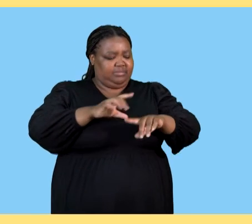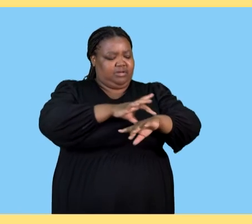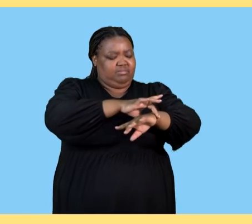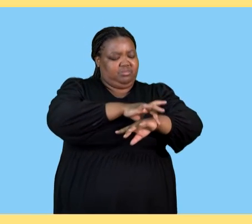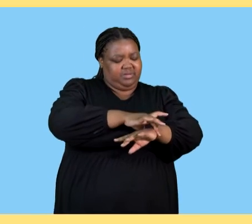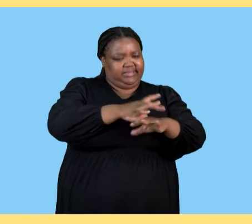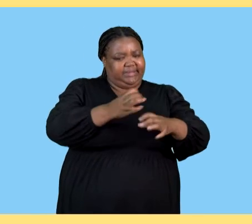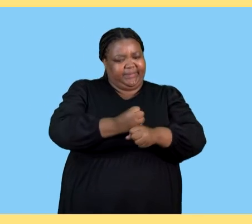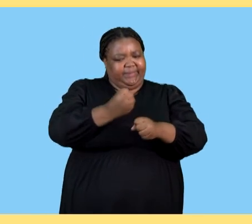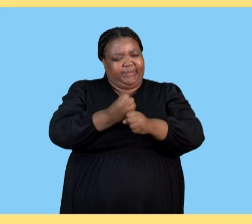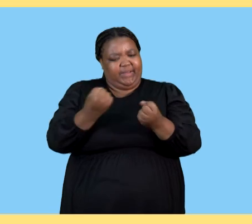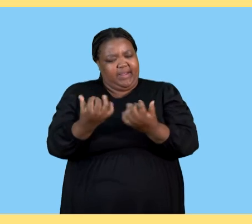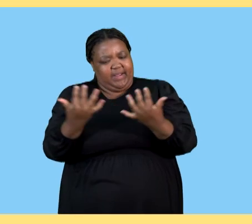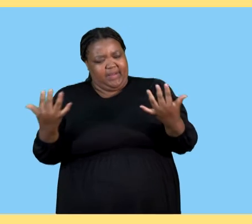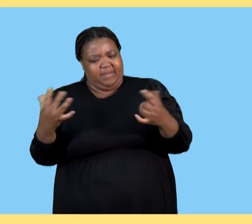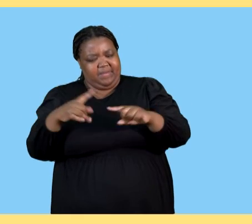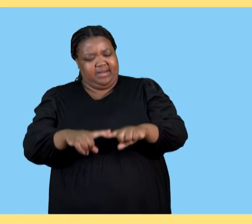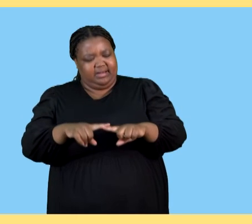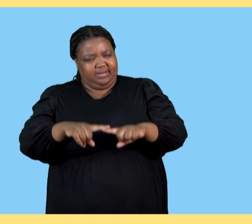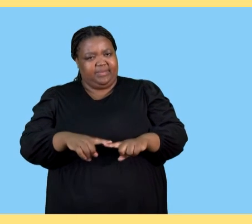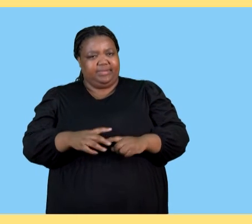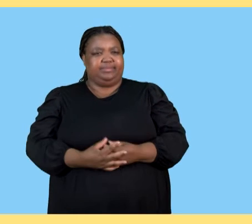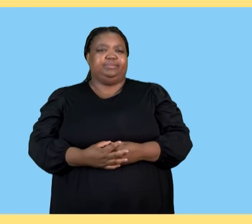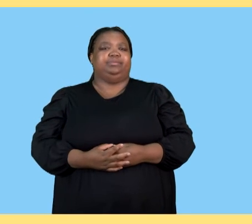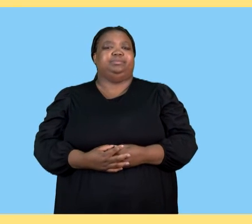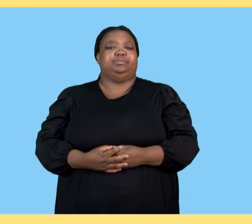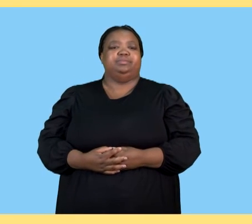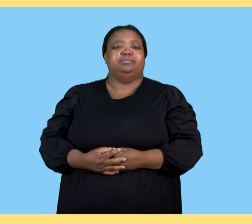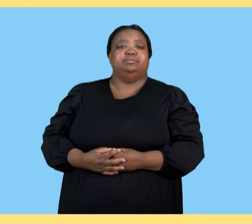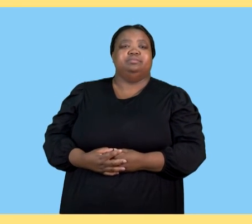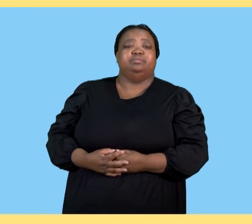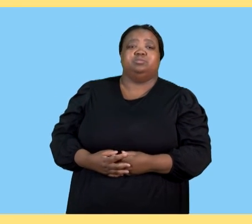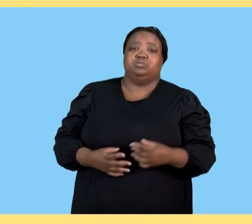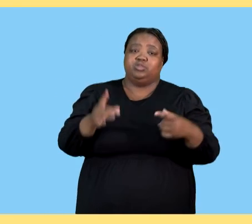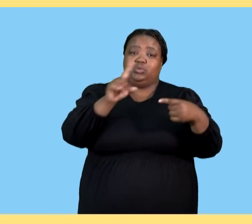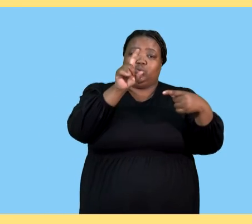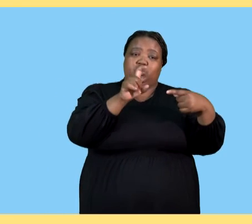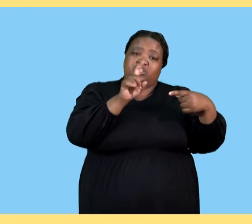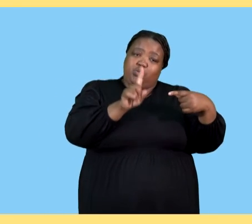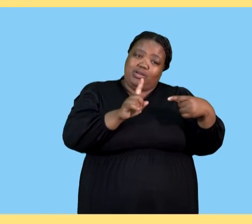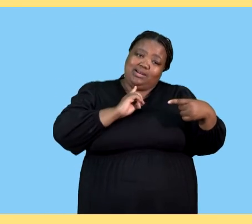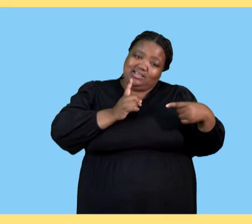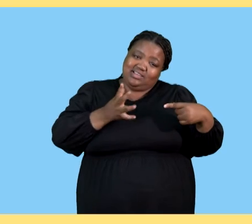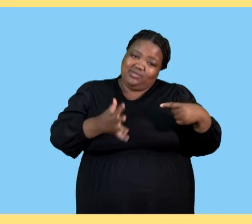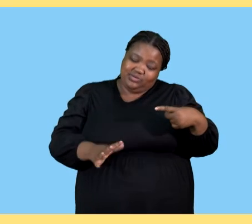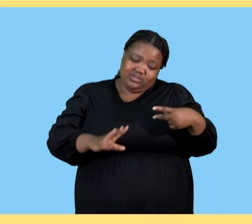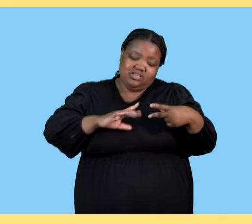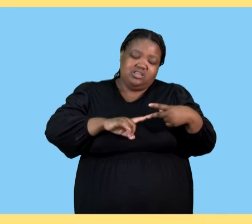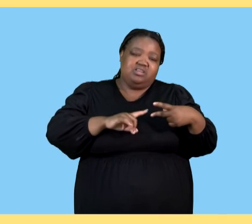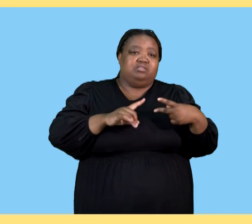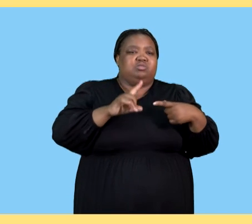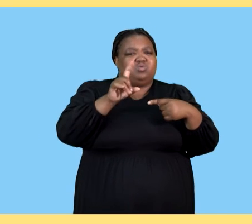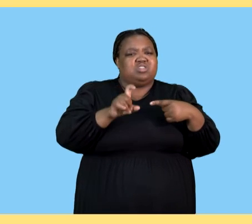the amount of bracelets that we would have produced. So far we've answered question 1 and question